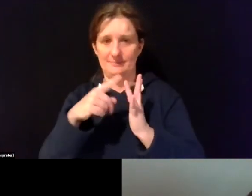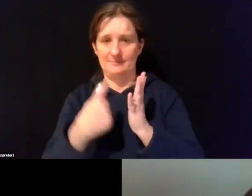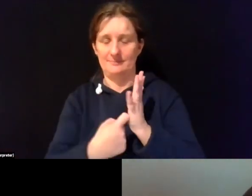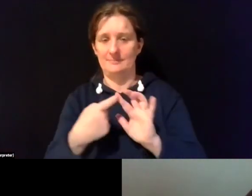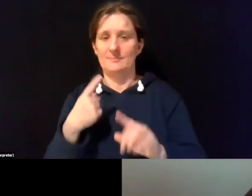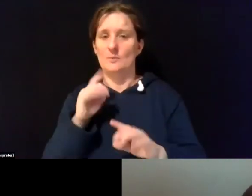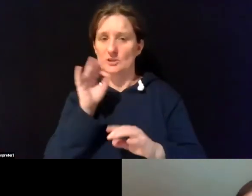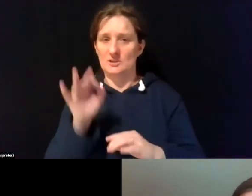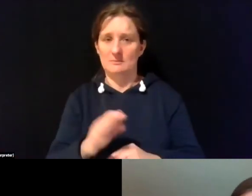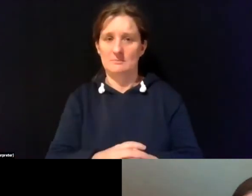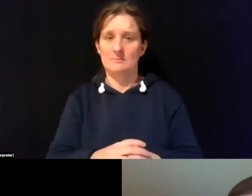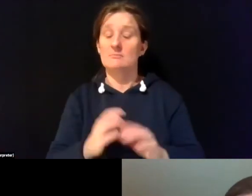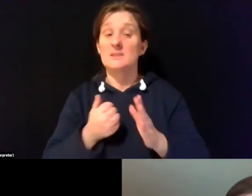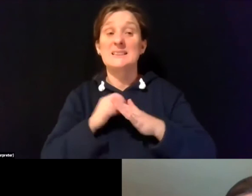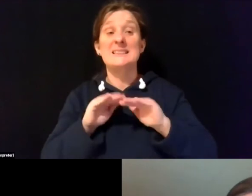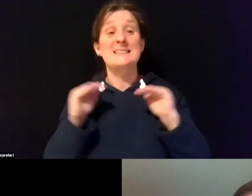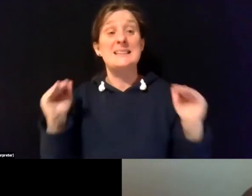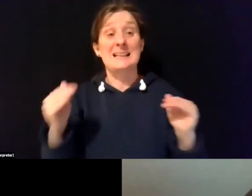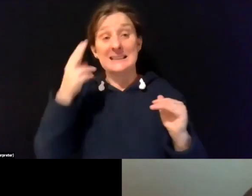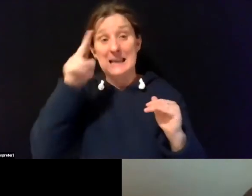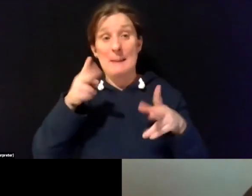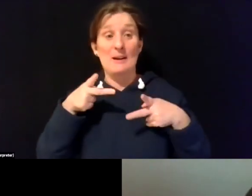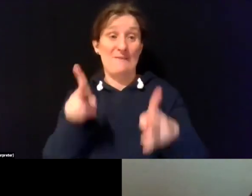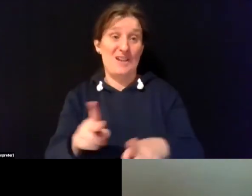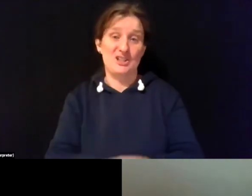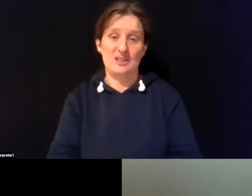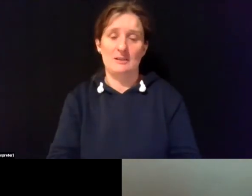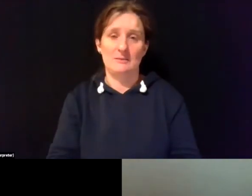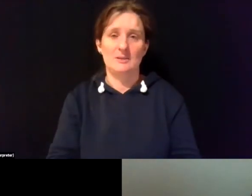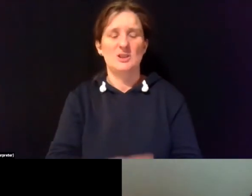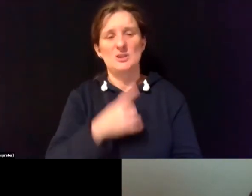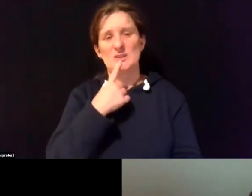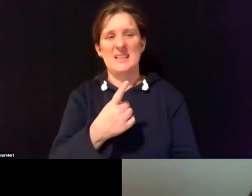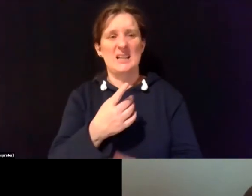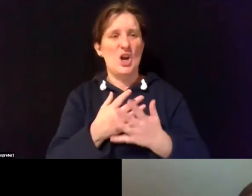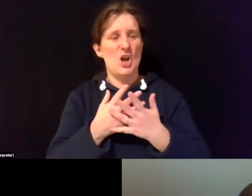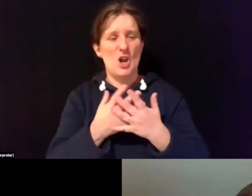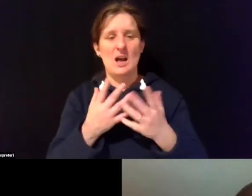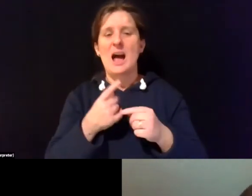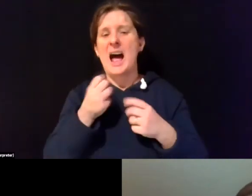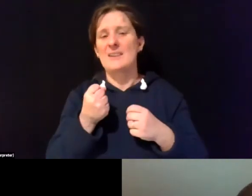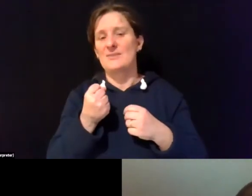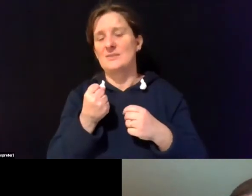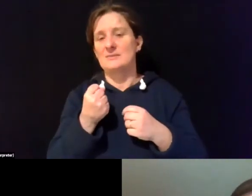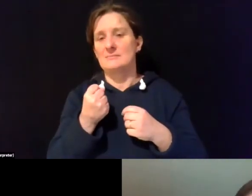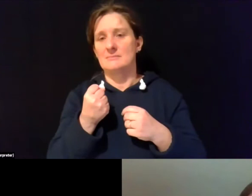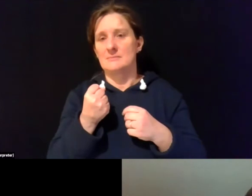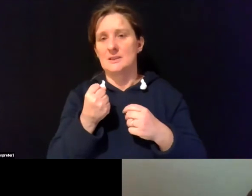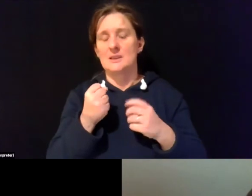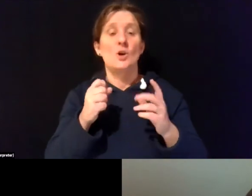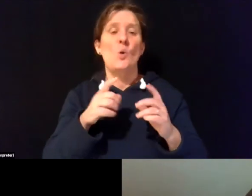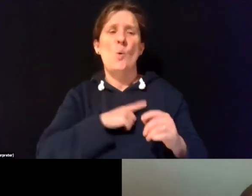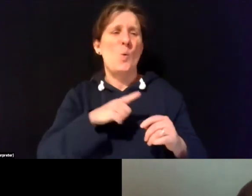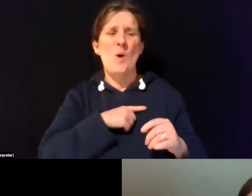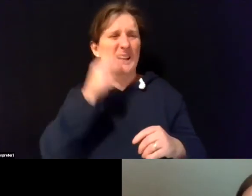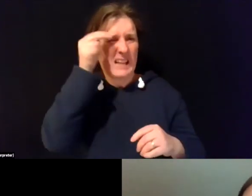there a standard naming convention for systems? So you presented a lot of those exoplanet that made no sense at all.